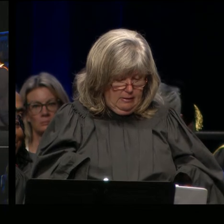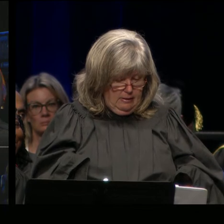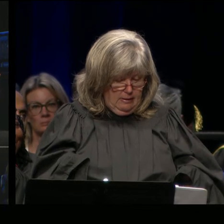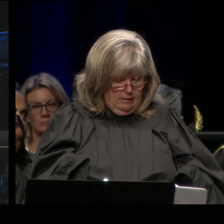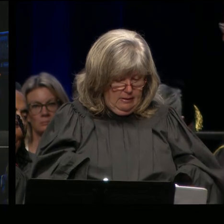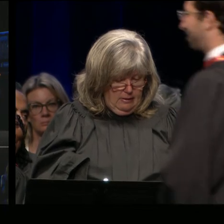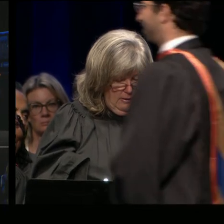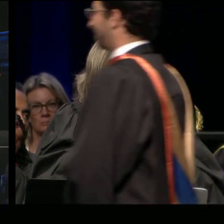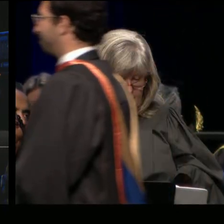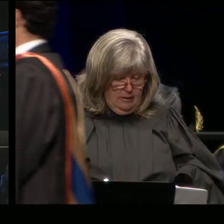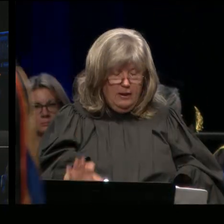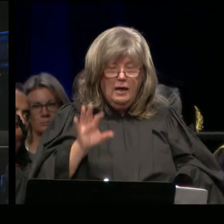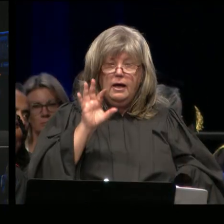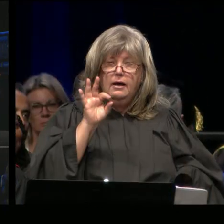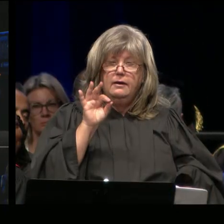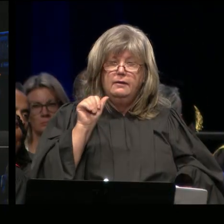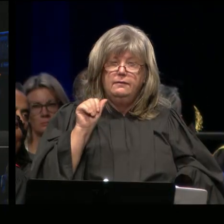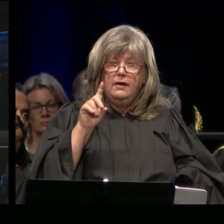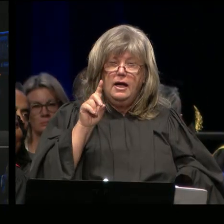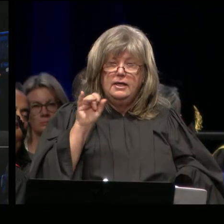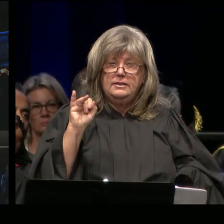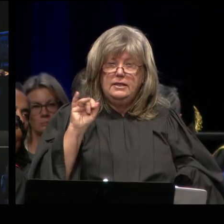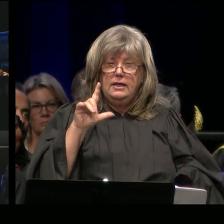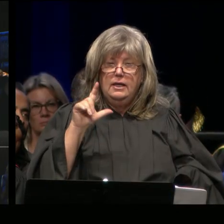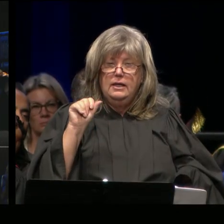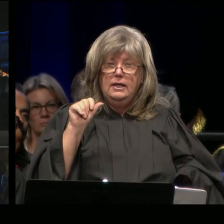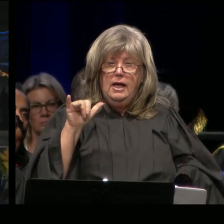Fadi Leyus Gedeon.